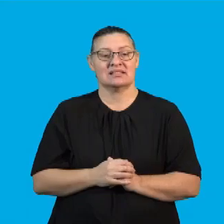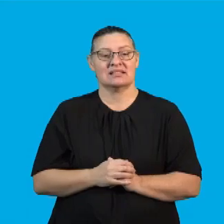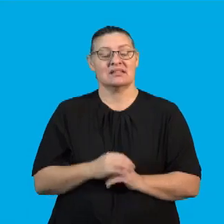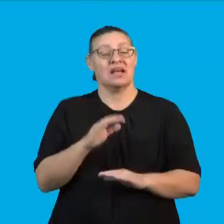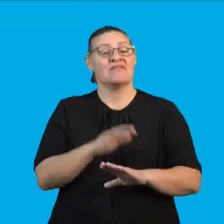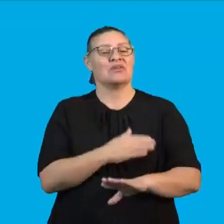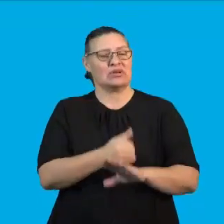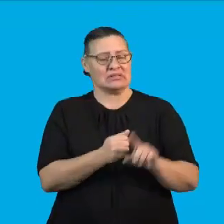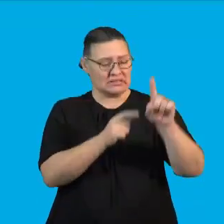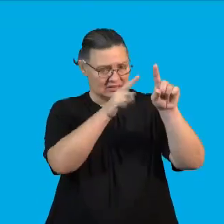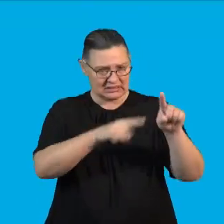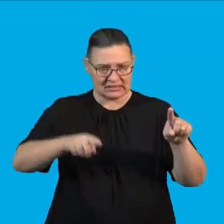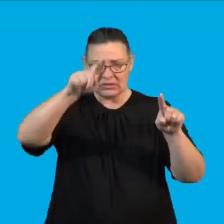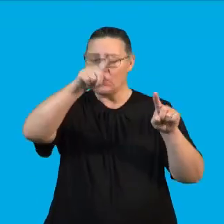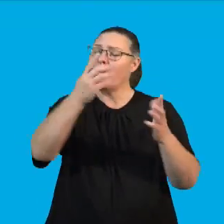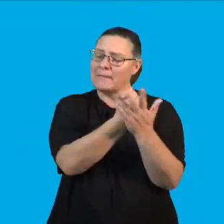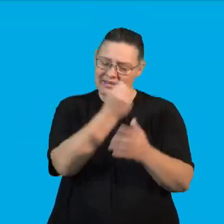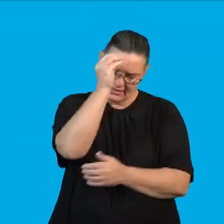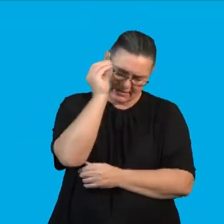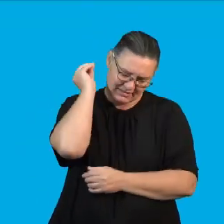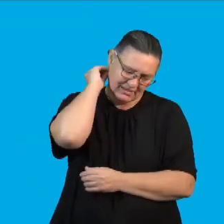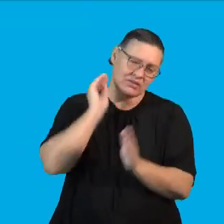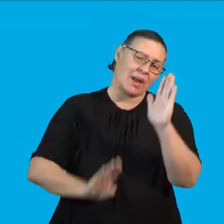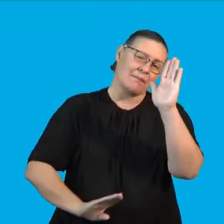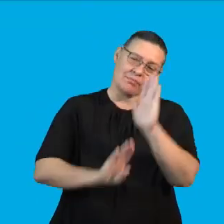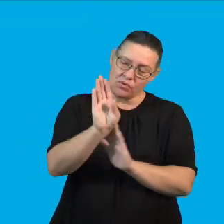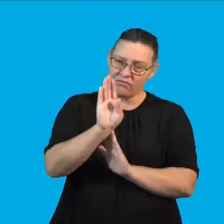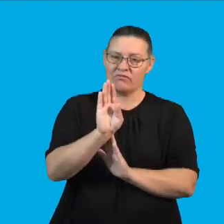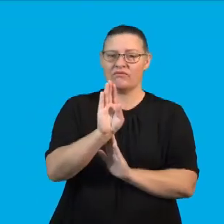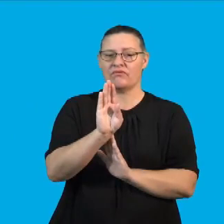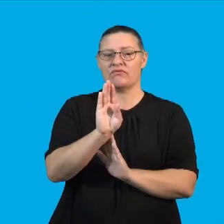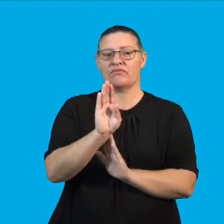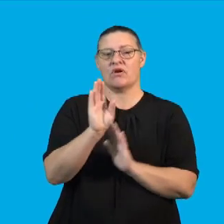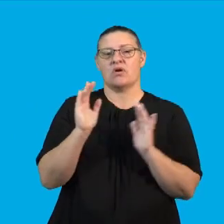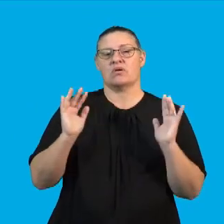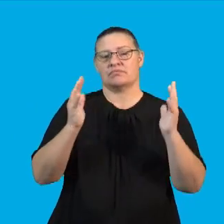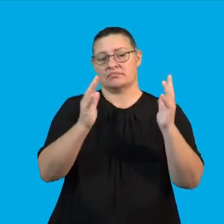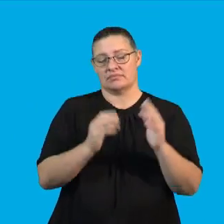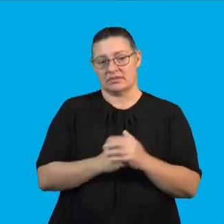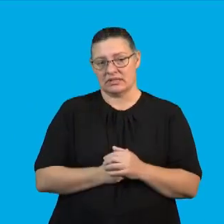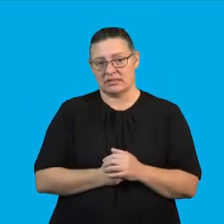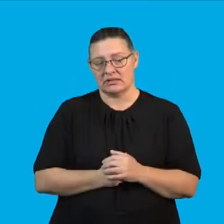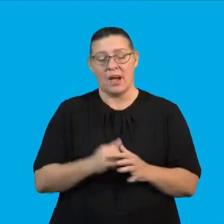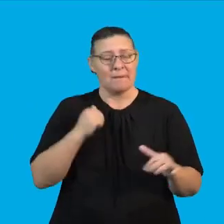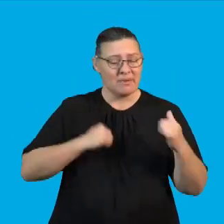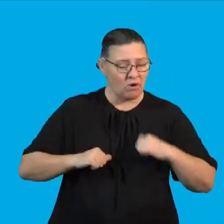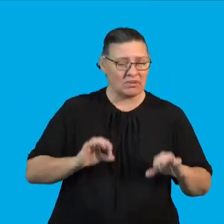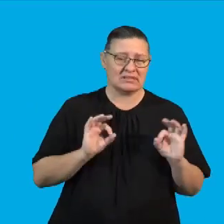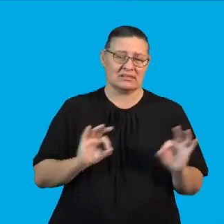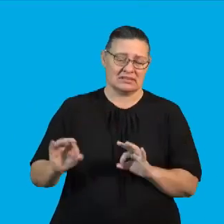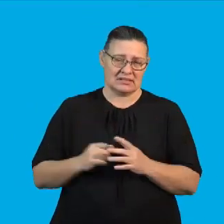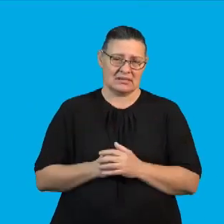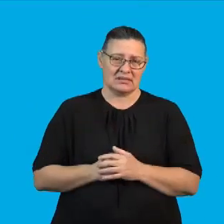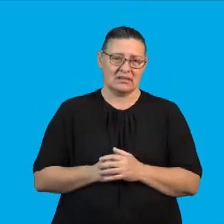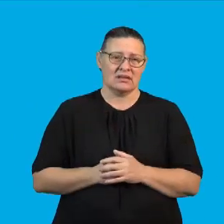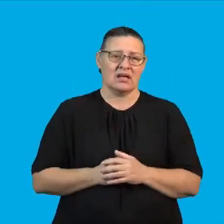our foundation of answering our questions, improve the examination performance. Don't forget your reading skills.